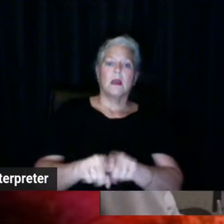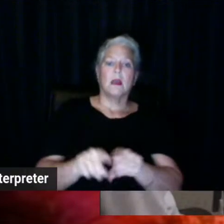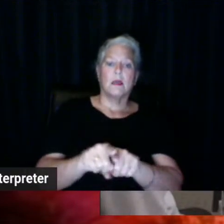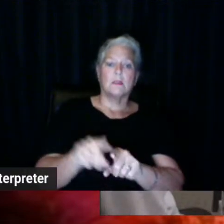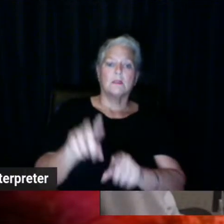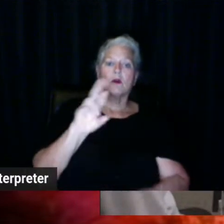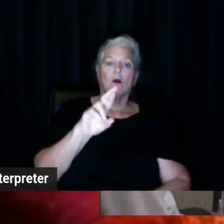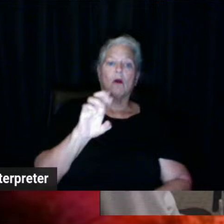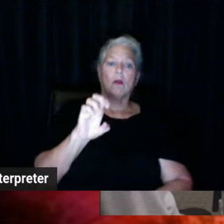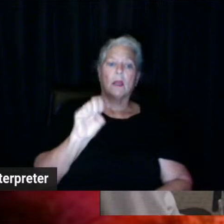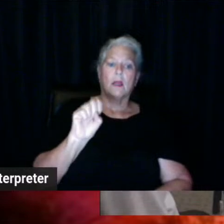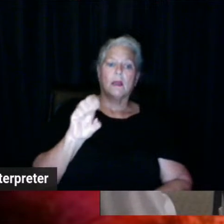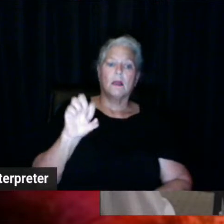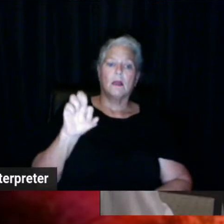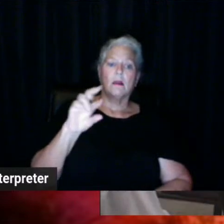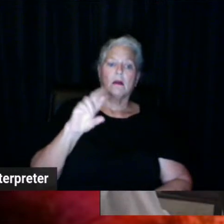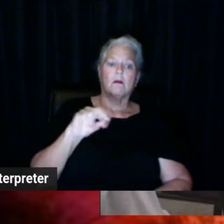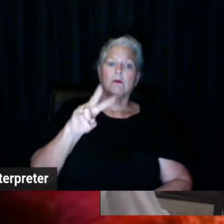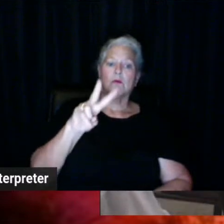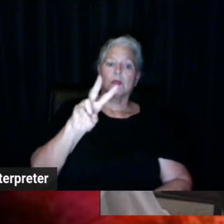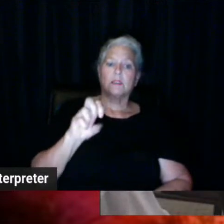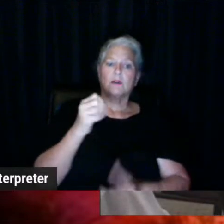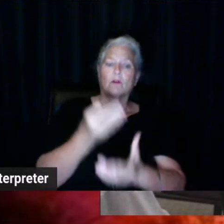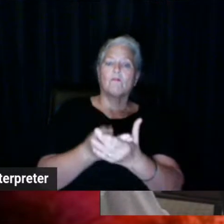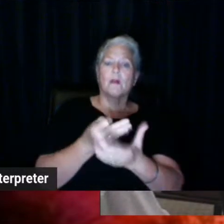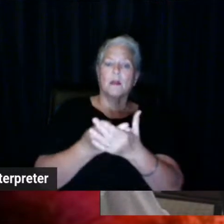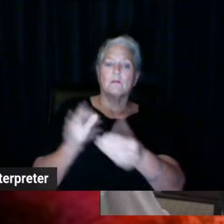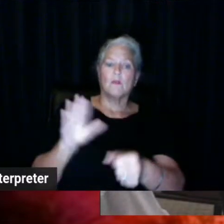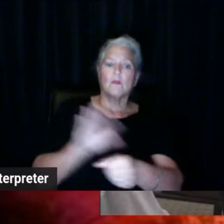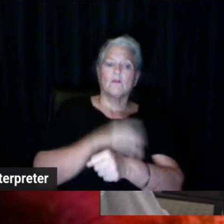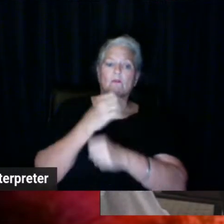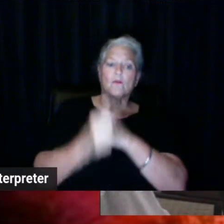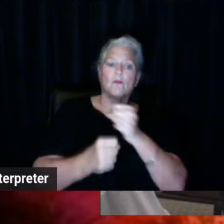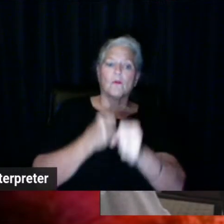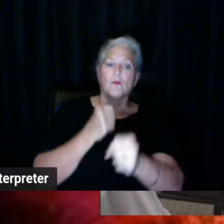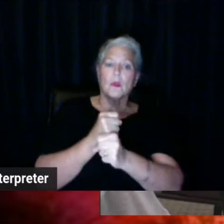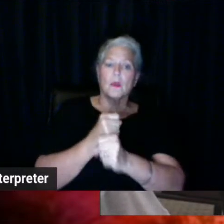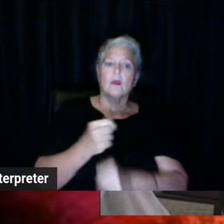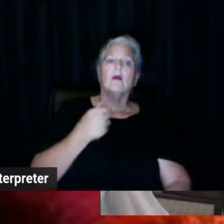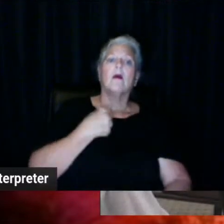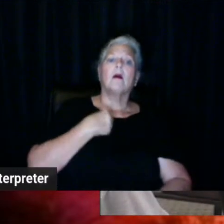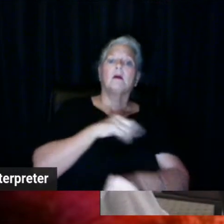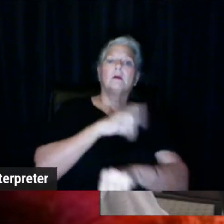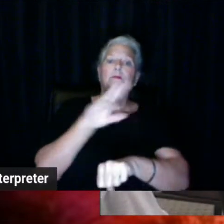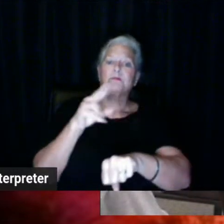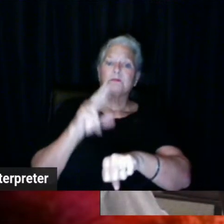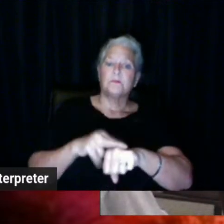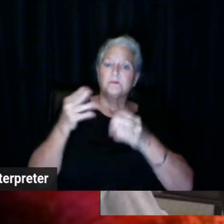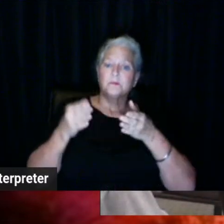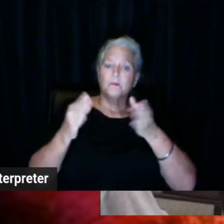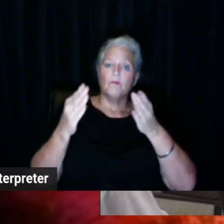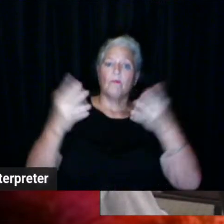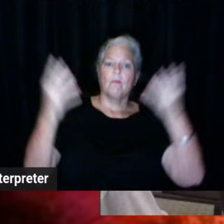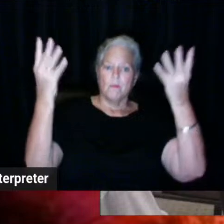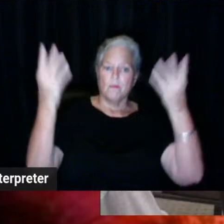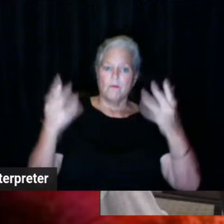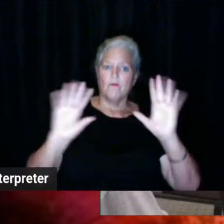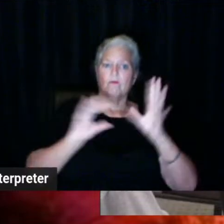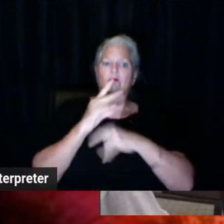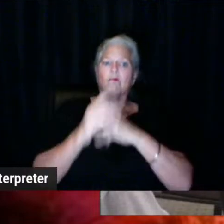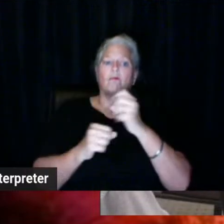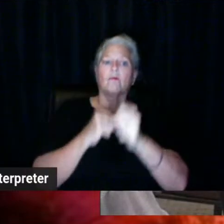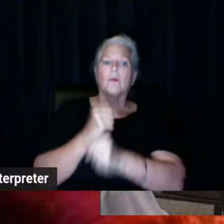entire year. And I typically wait until the end of the year to see where those funds are